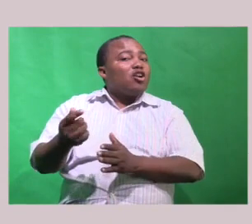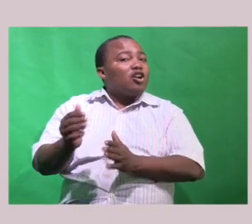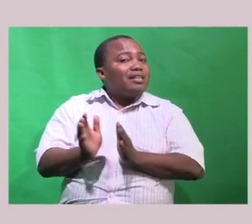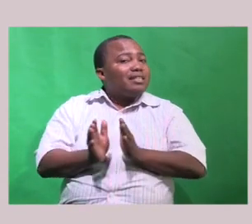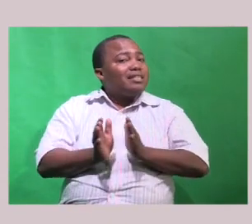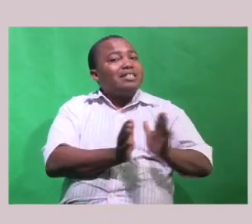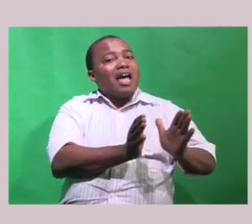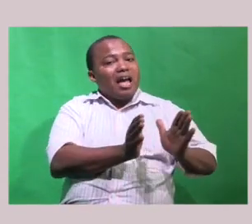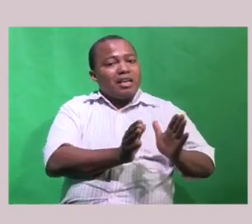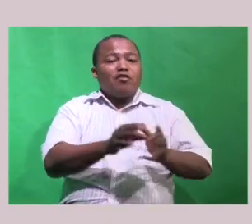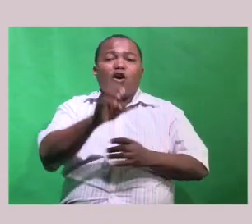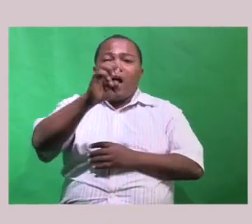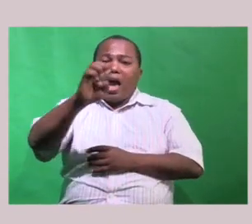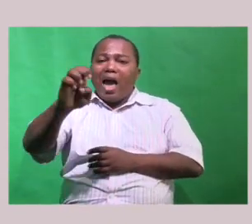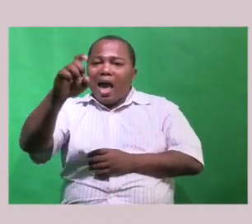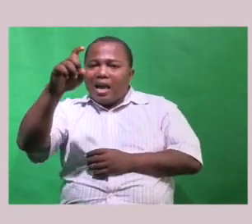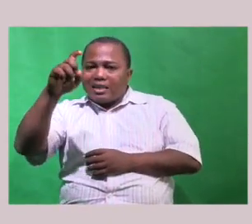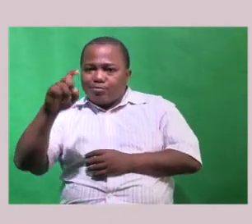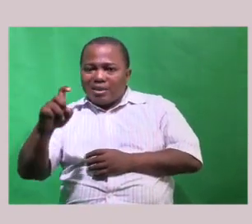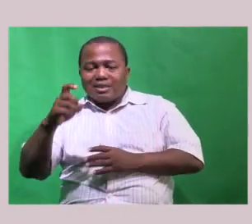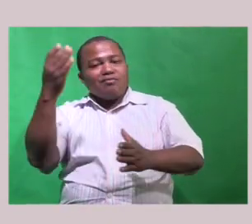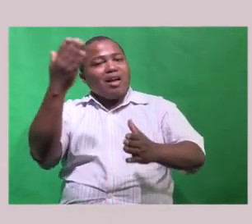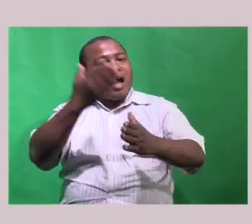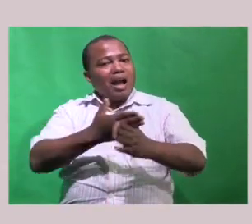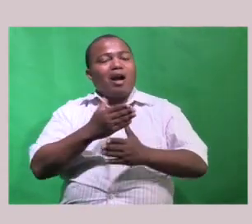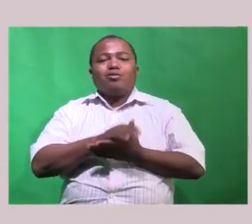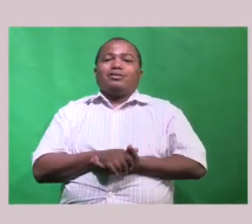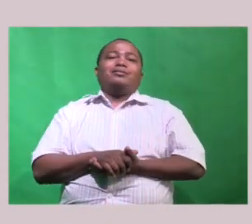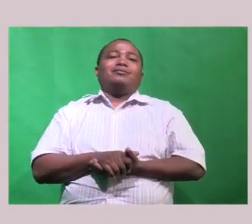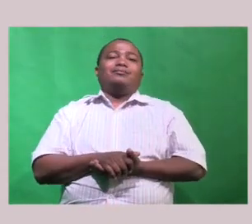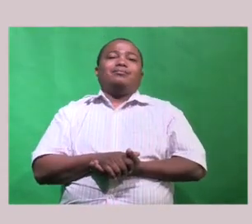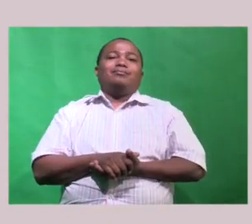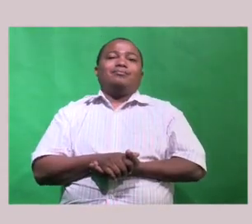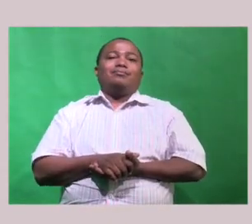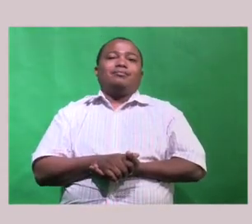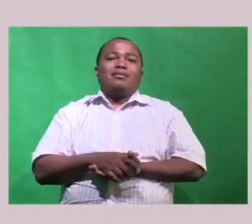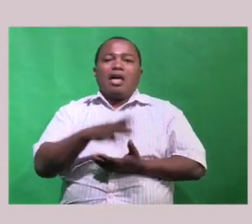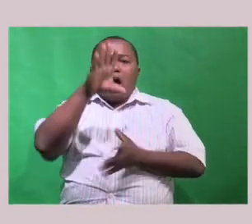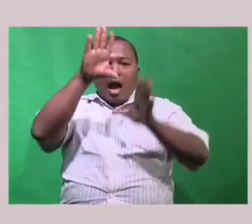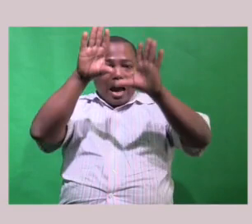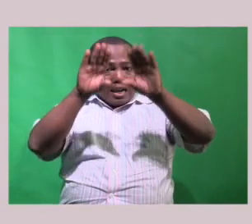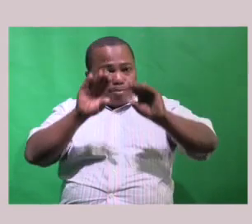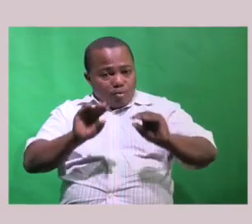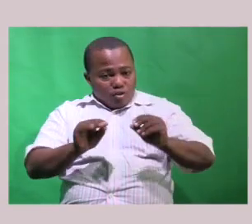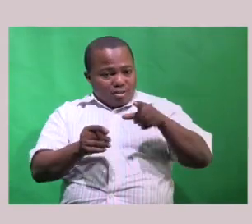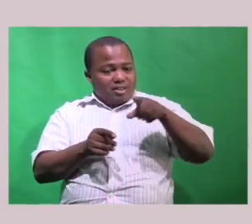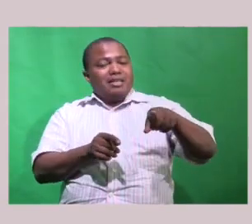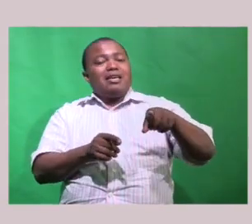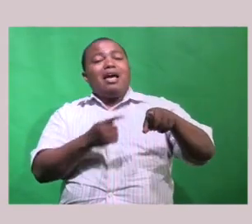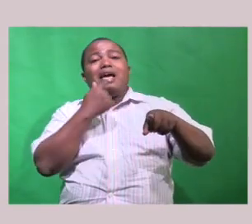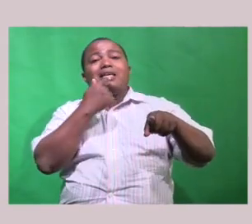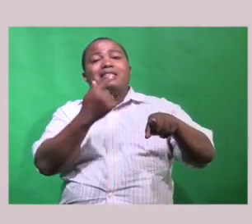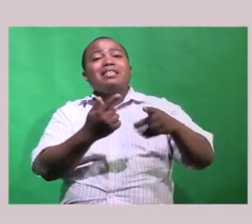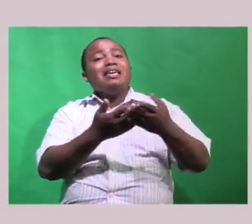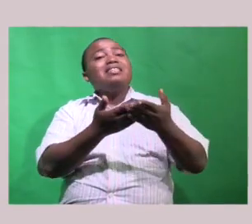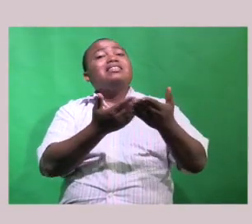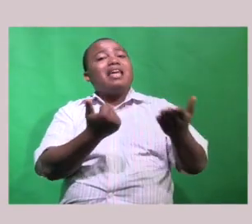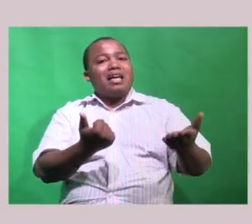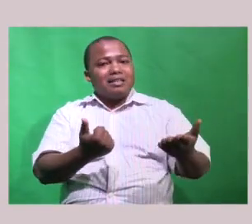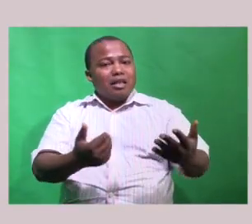of expenses account. You put here, you say that